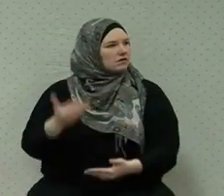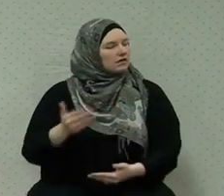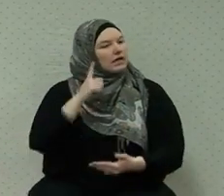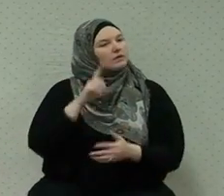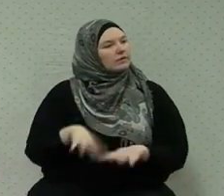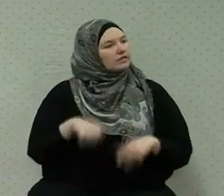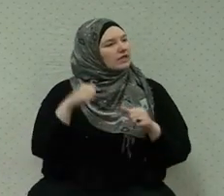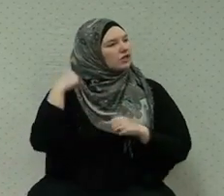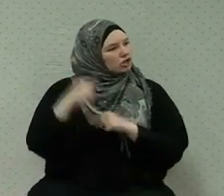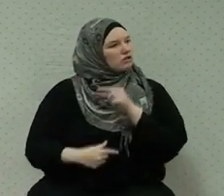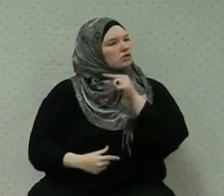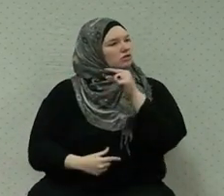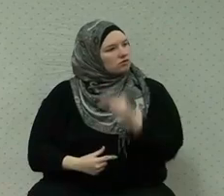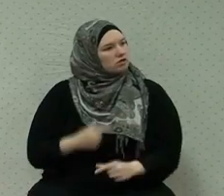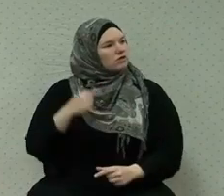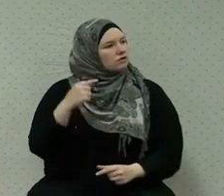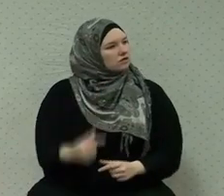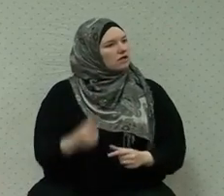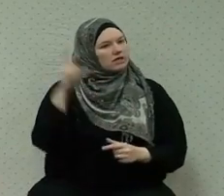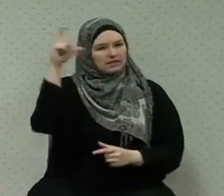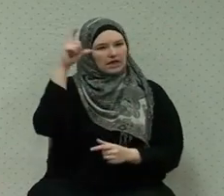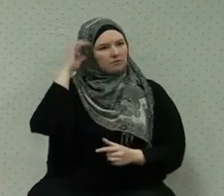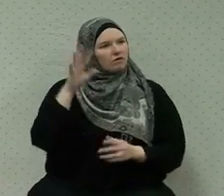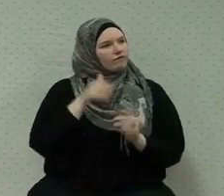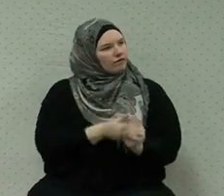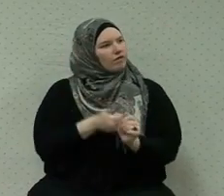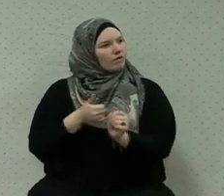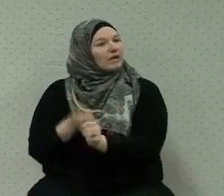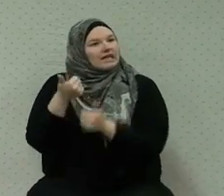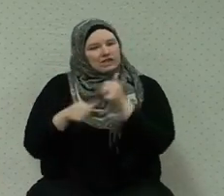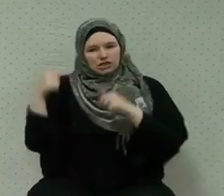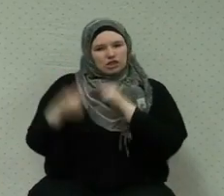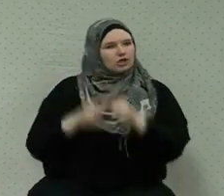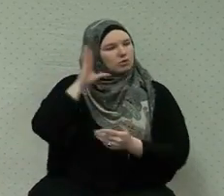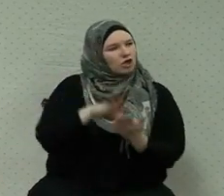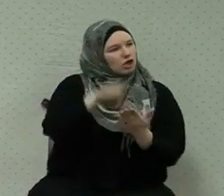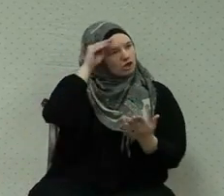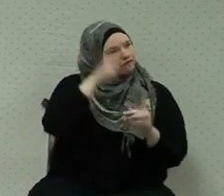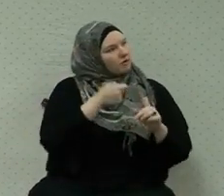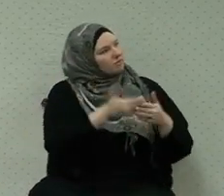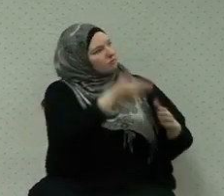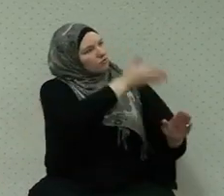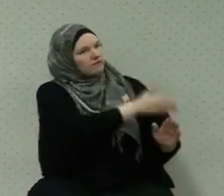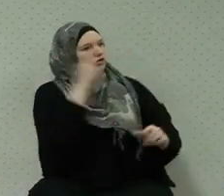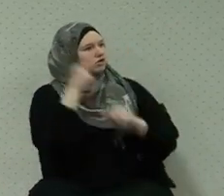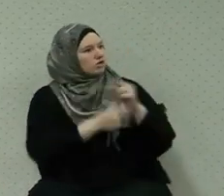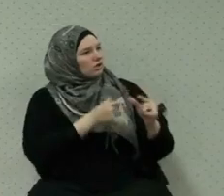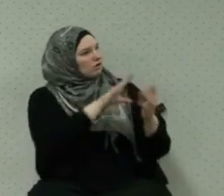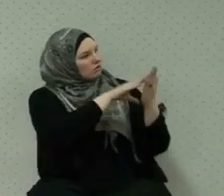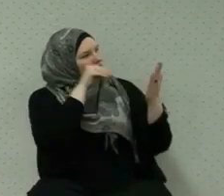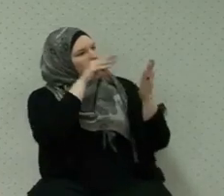generation after generation. Each generation learns from the previous generation